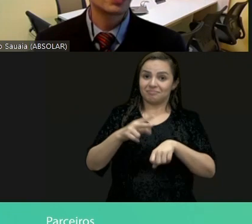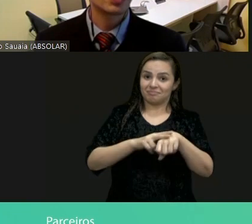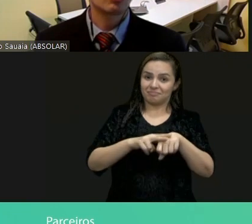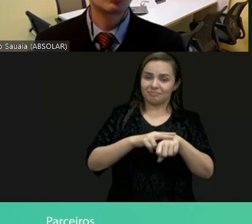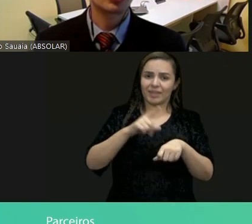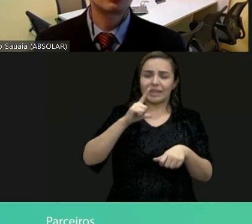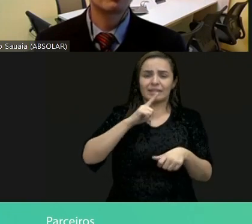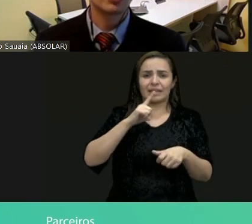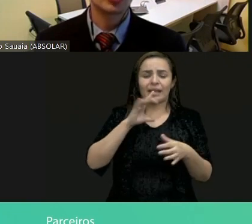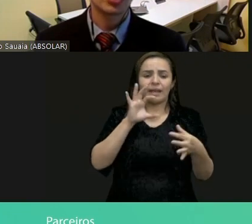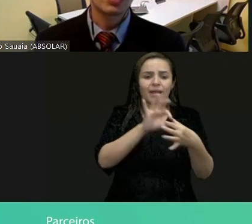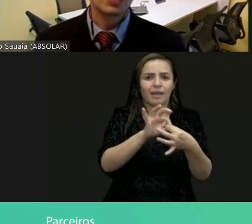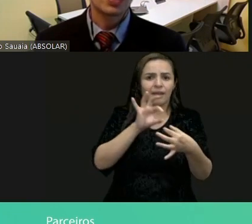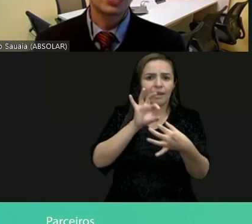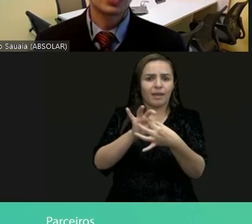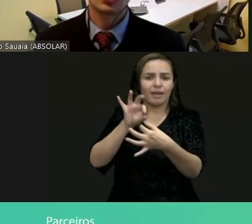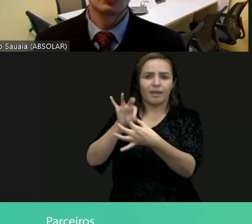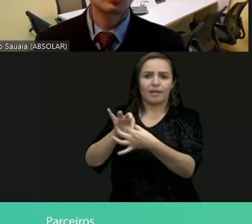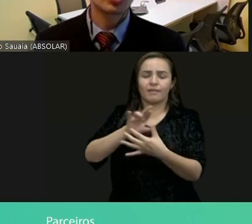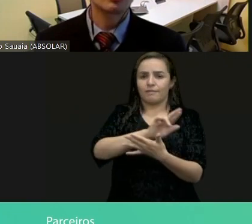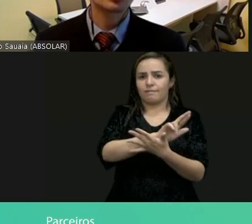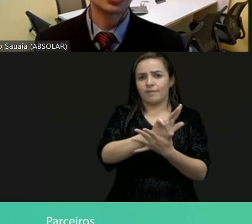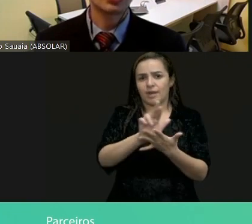There are many applications,